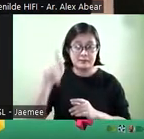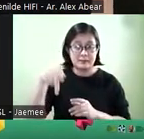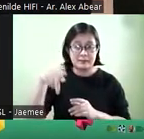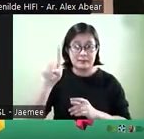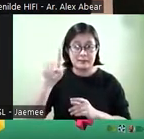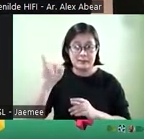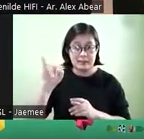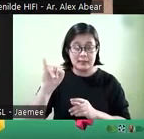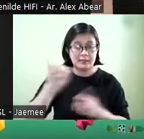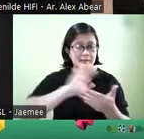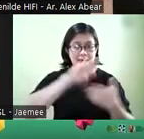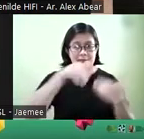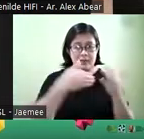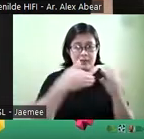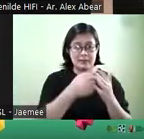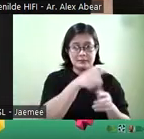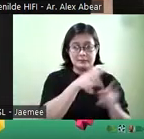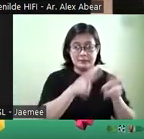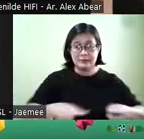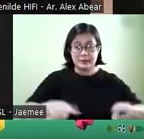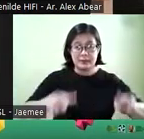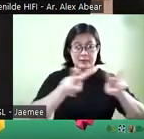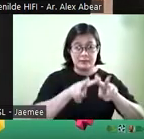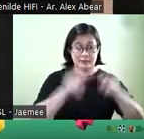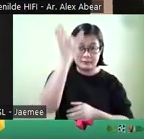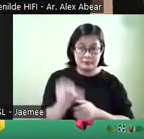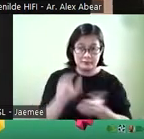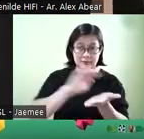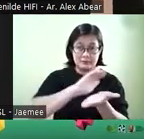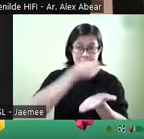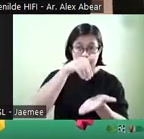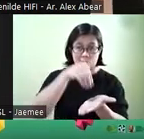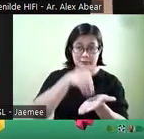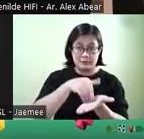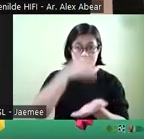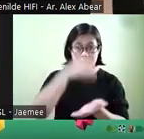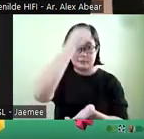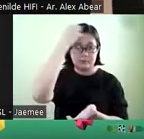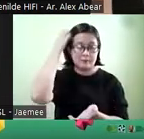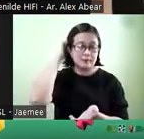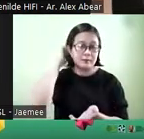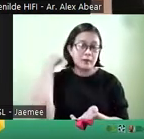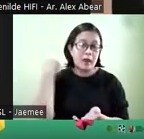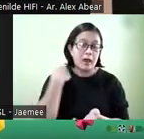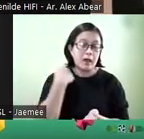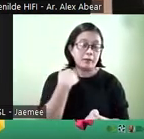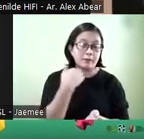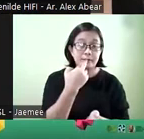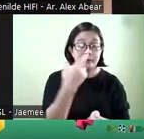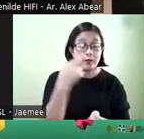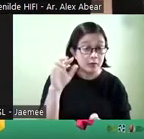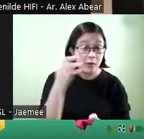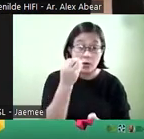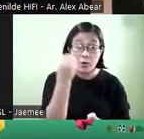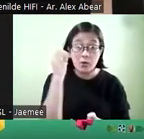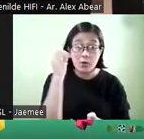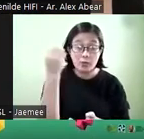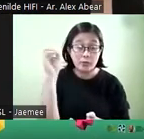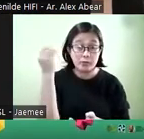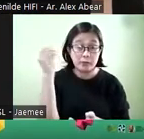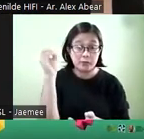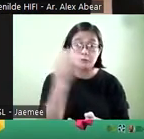Among all these value adds, I want you to focus at the middle part. So that's the red and the orange one. So HIFI is